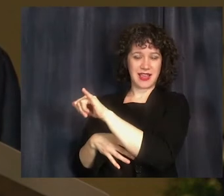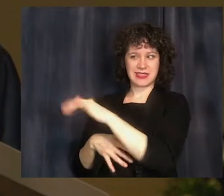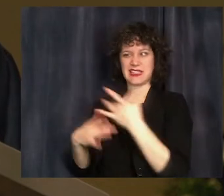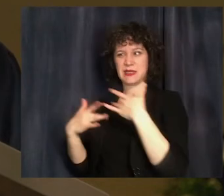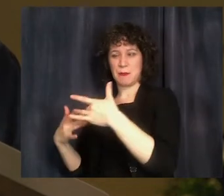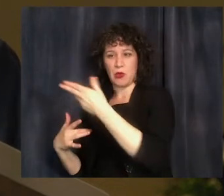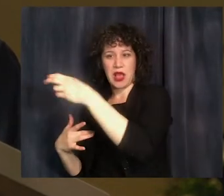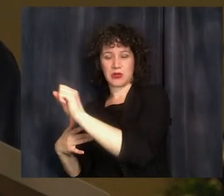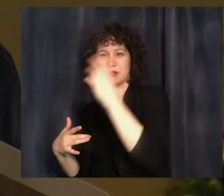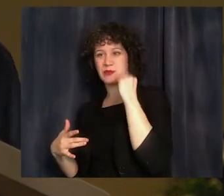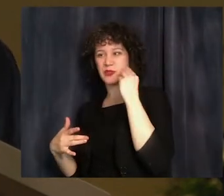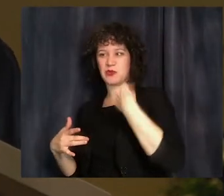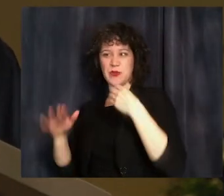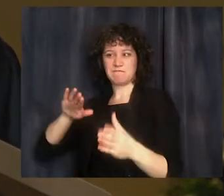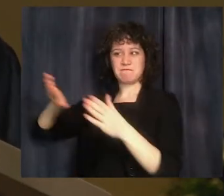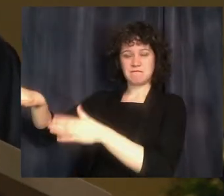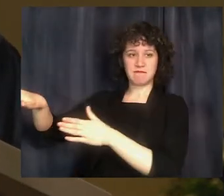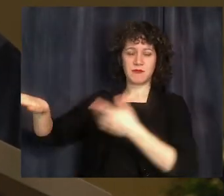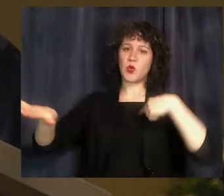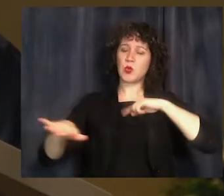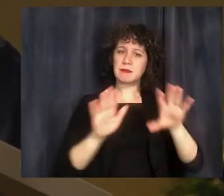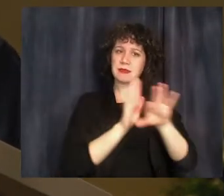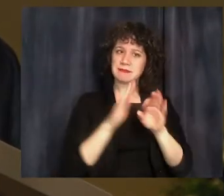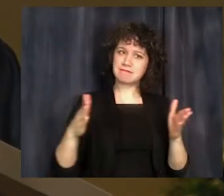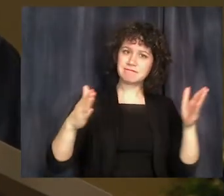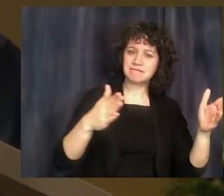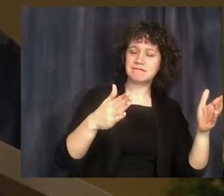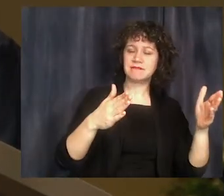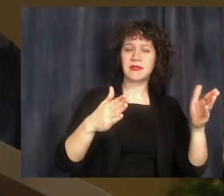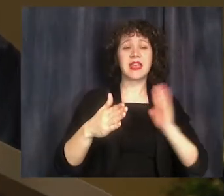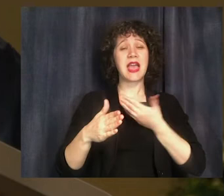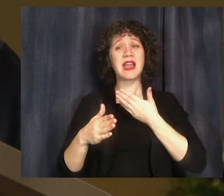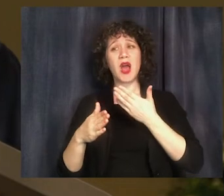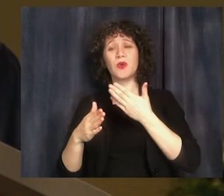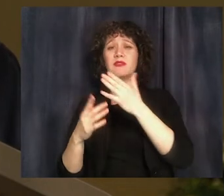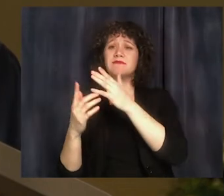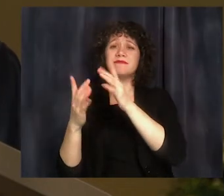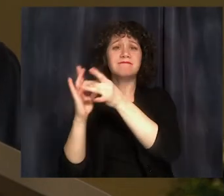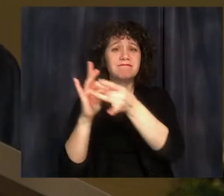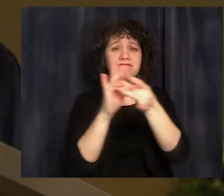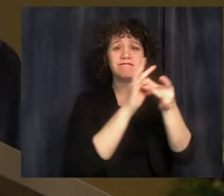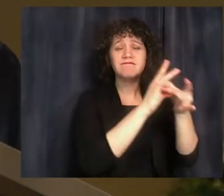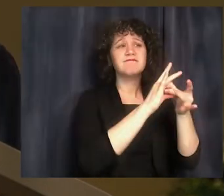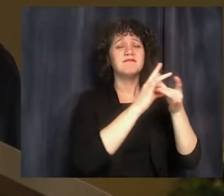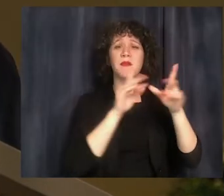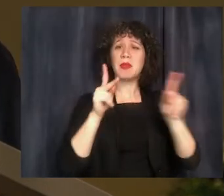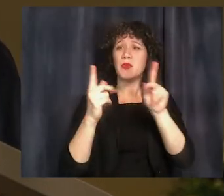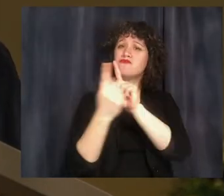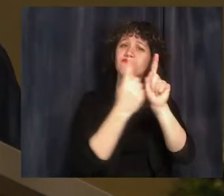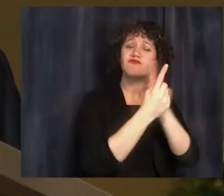we've learned and accomplished here, the people we've met, and the connections we've made, our options for the future are truly